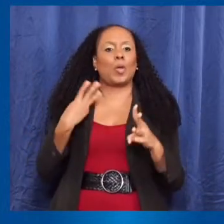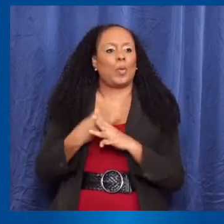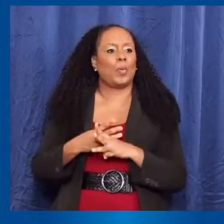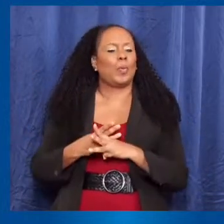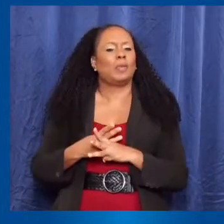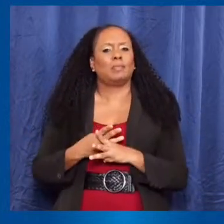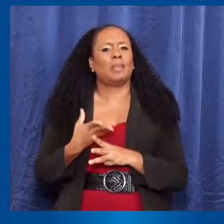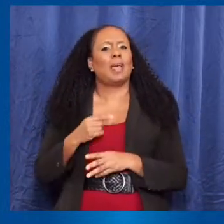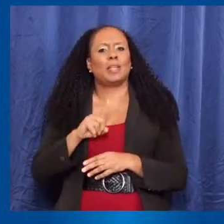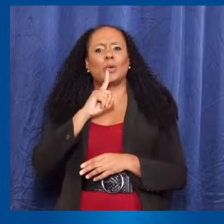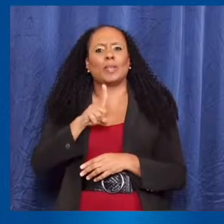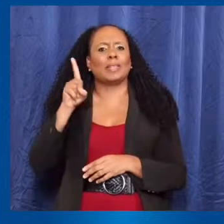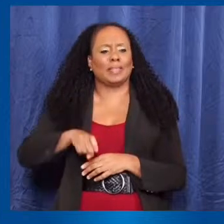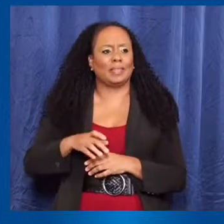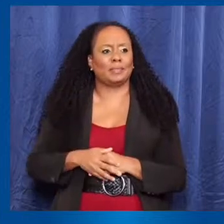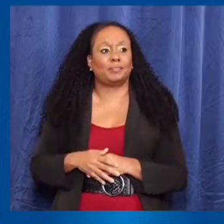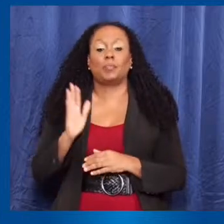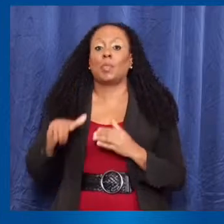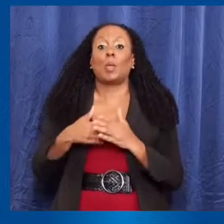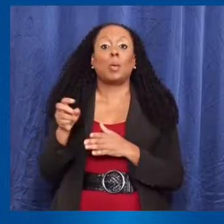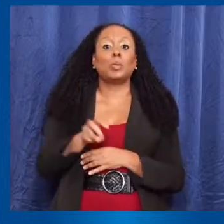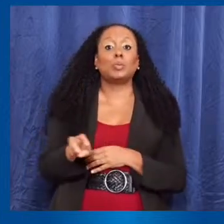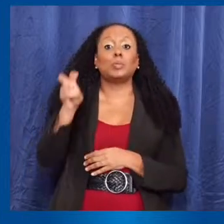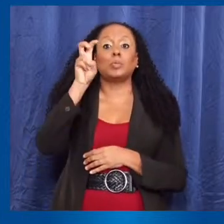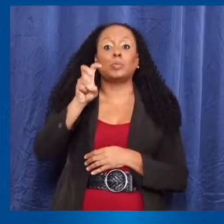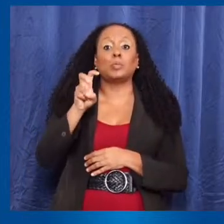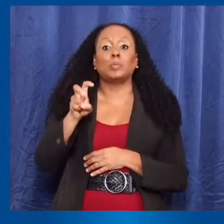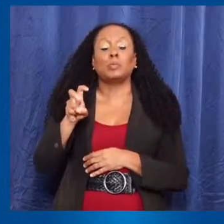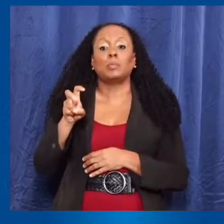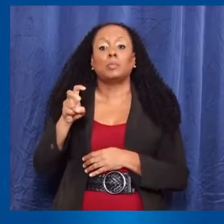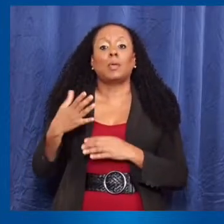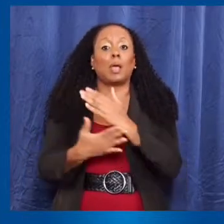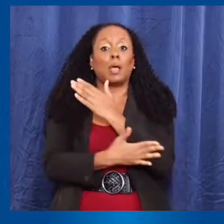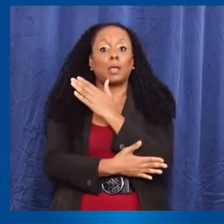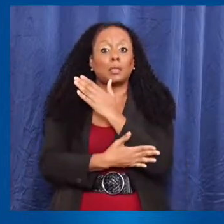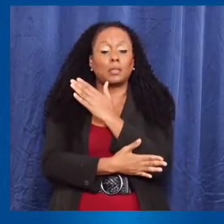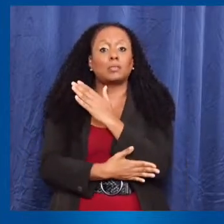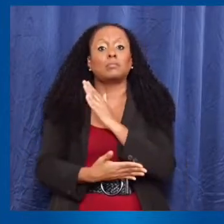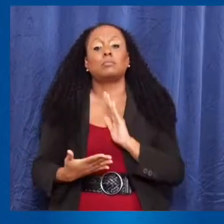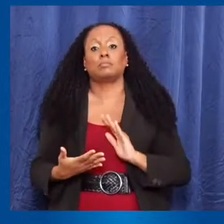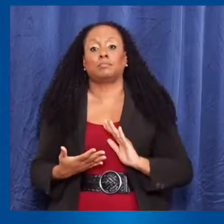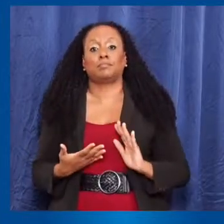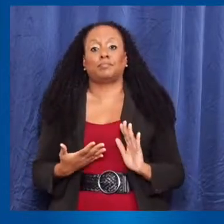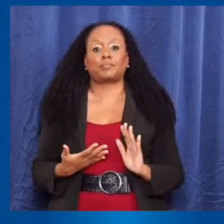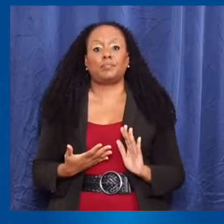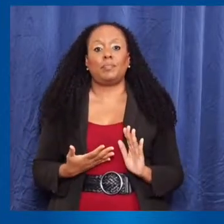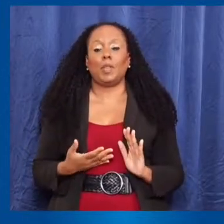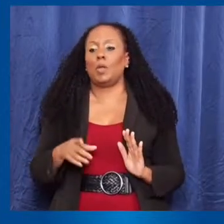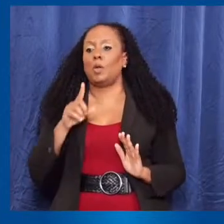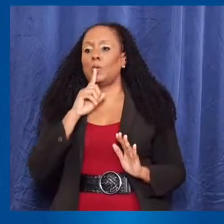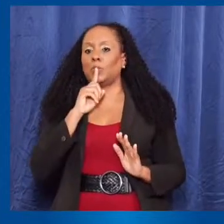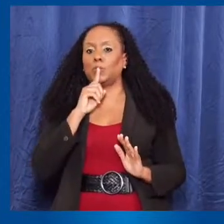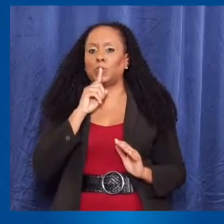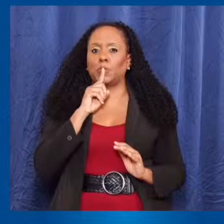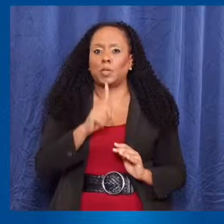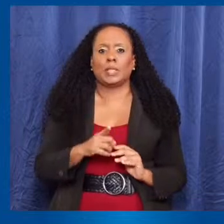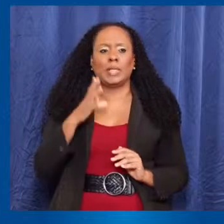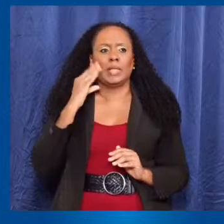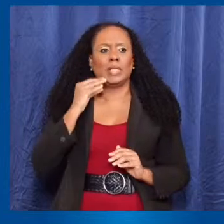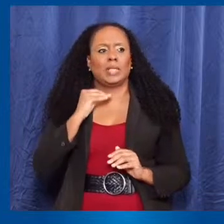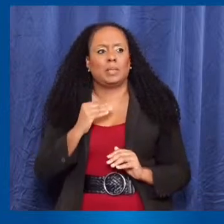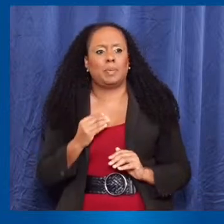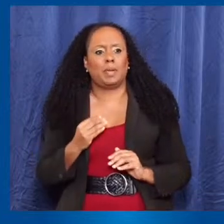needs now. All of the tourism and travel-dependent countries of the world exhibited double-digit decline in the